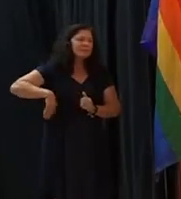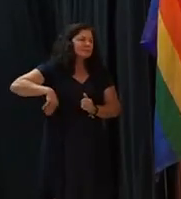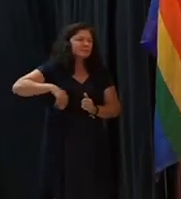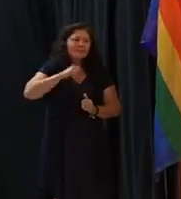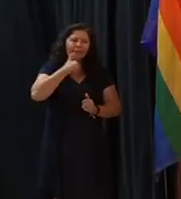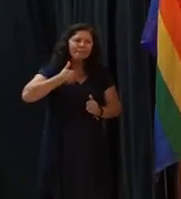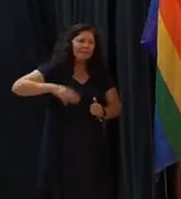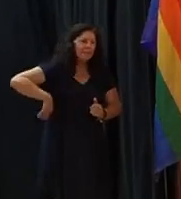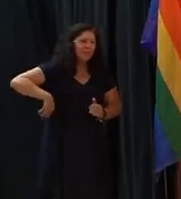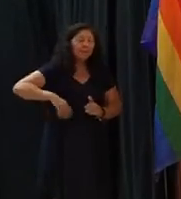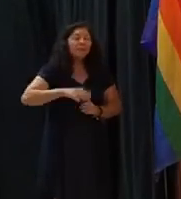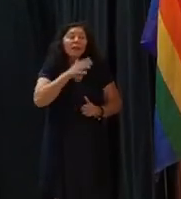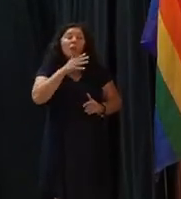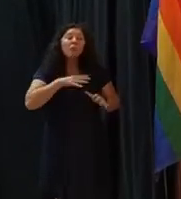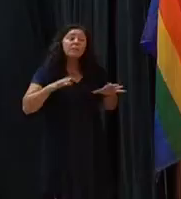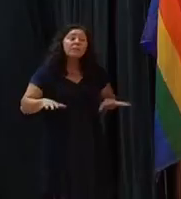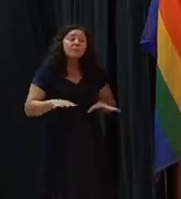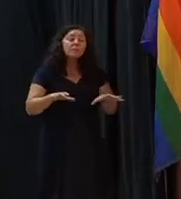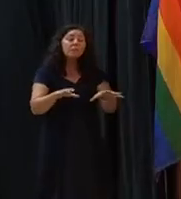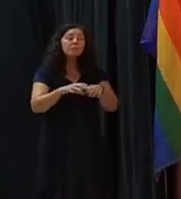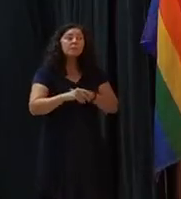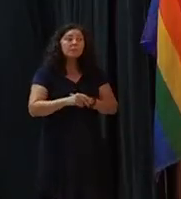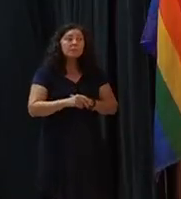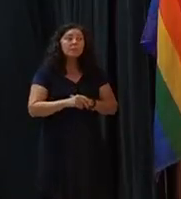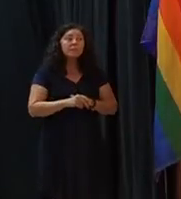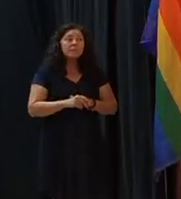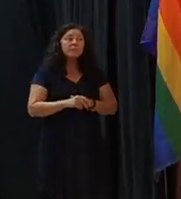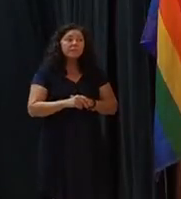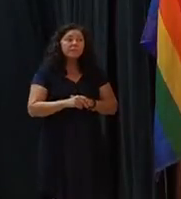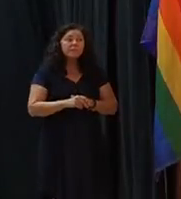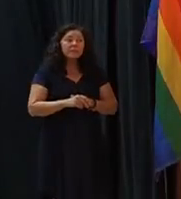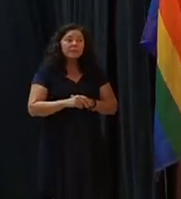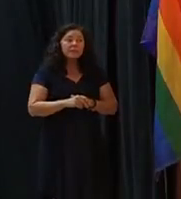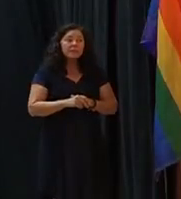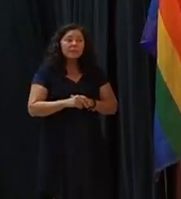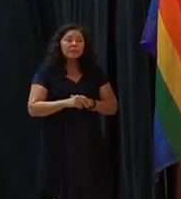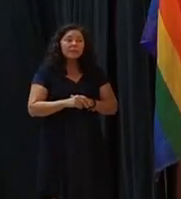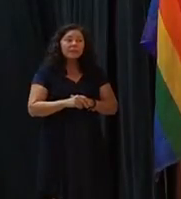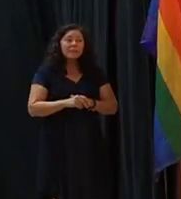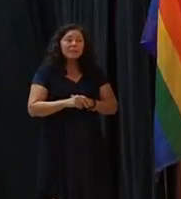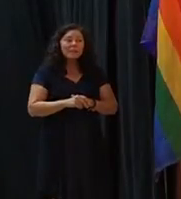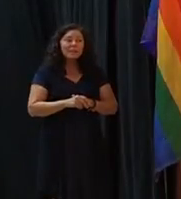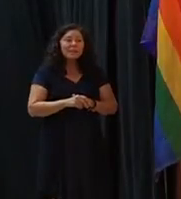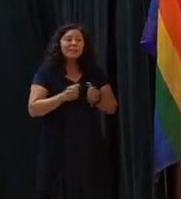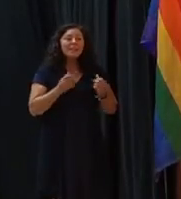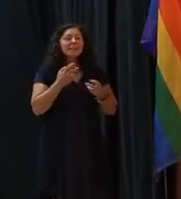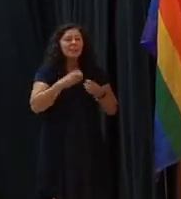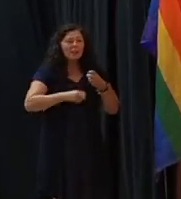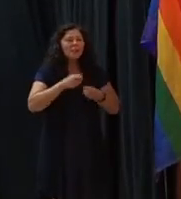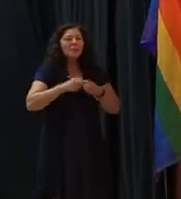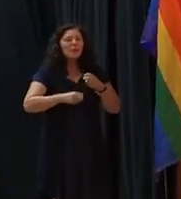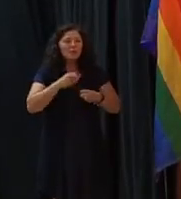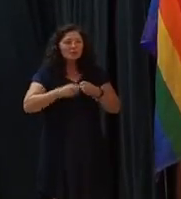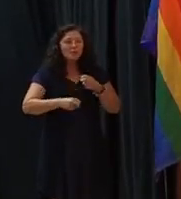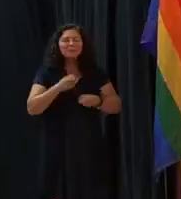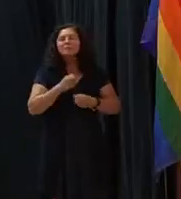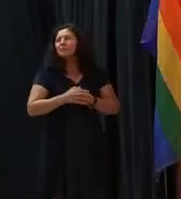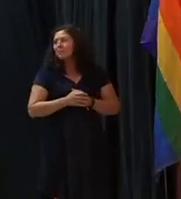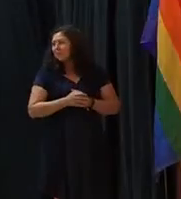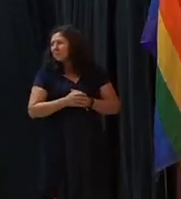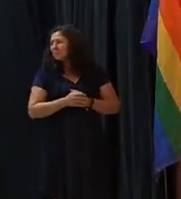A woman's movement still undergoes a lot of difficulties in terms of agenda, like my colleague has